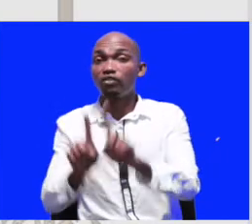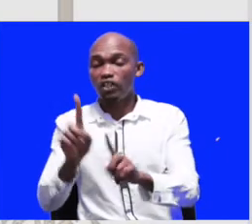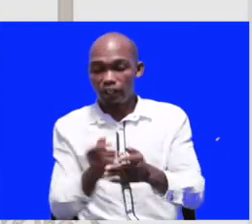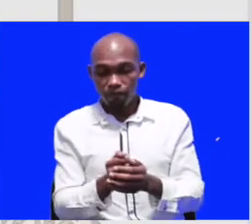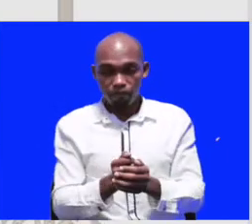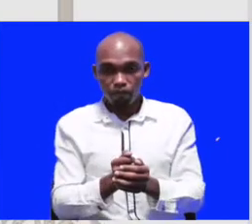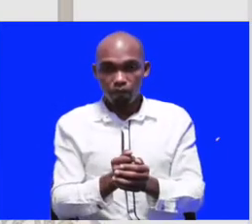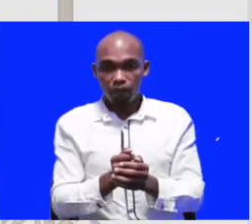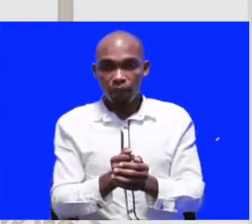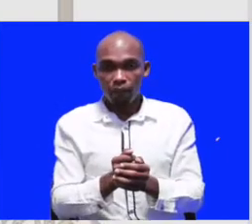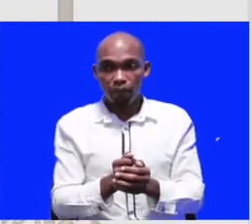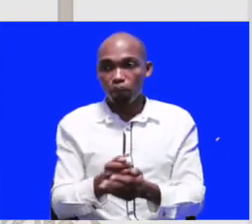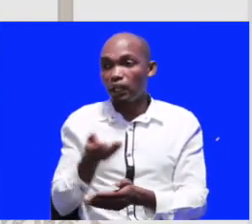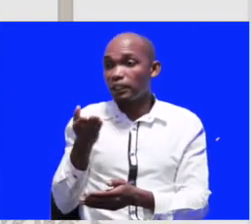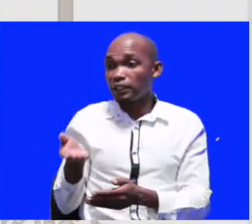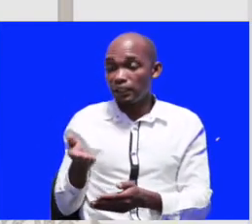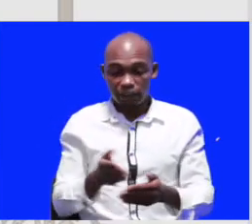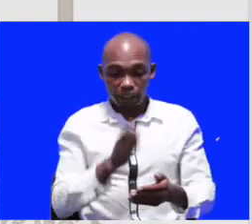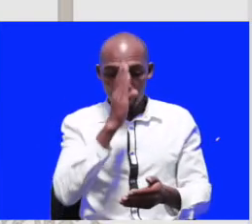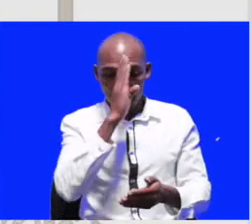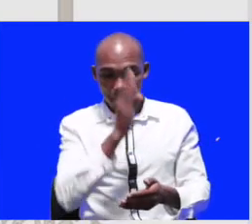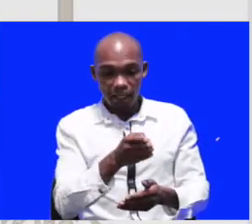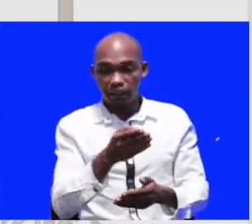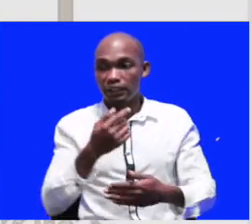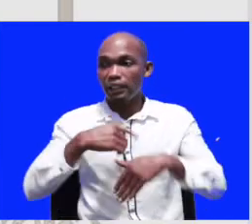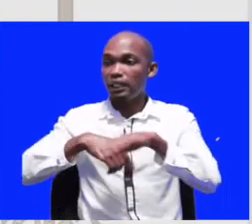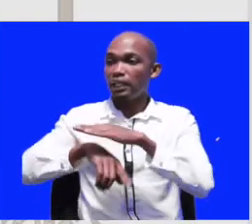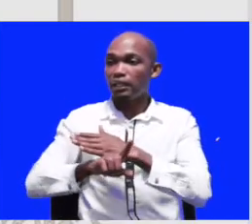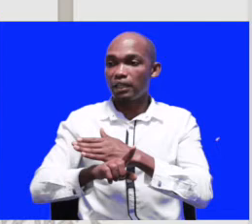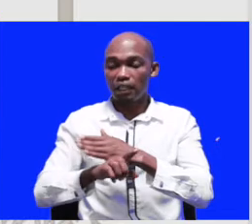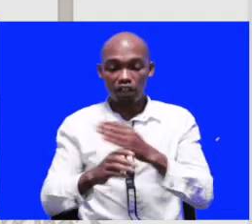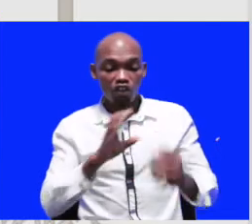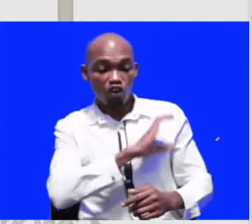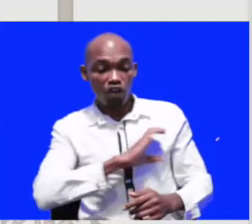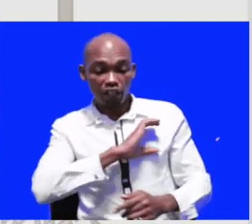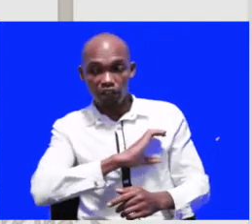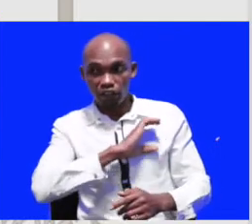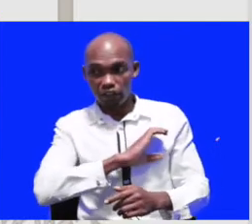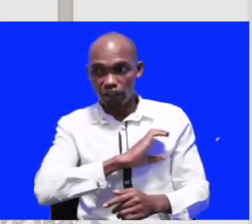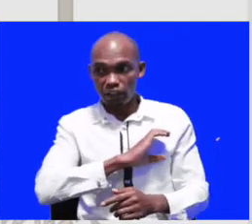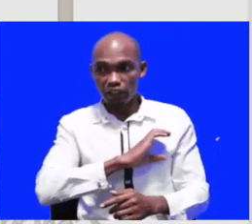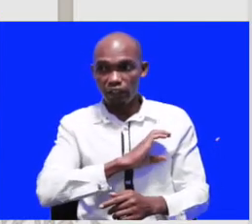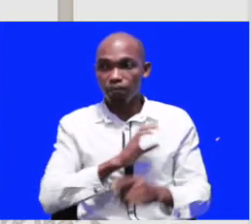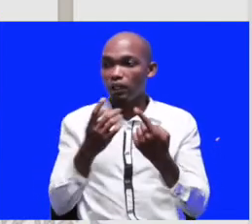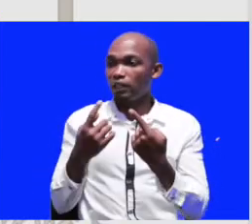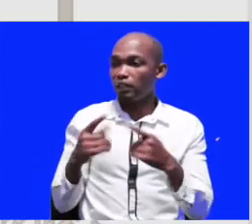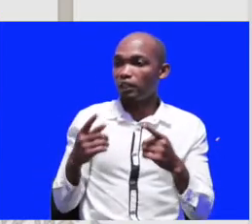His theory was based on inheritance of acquired characteristics. The offspring then adapt